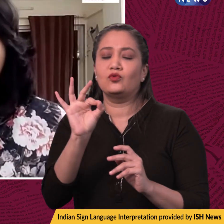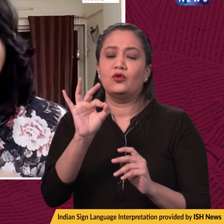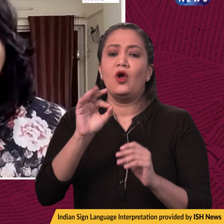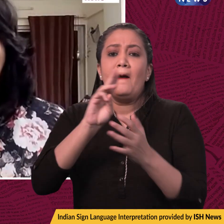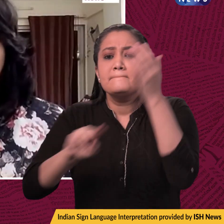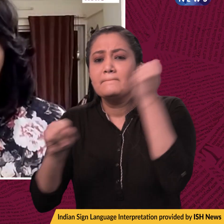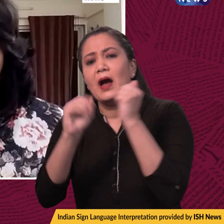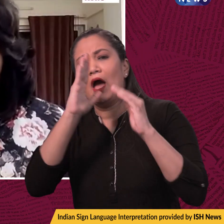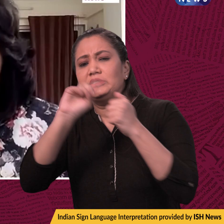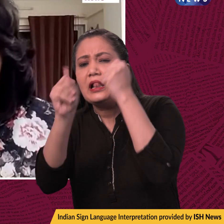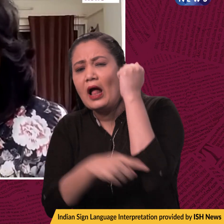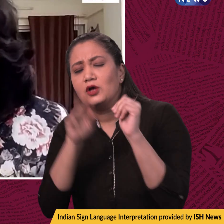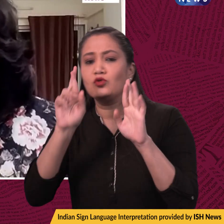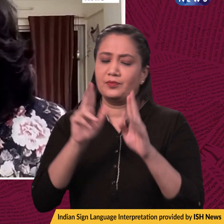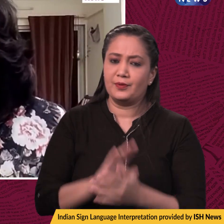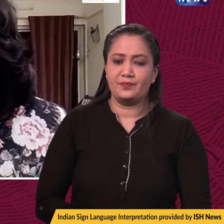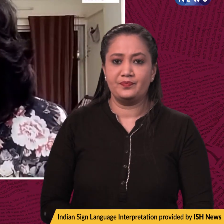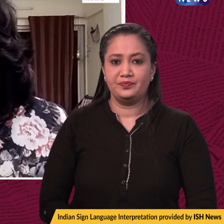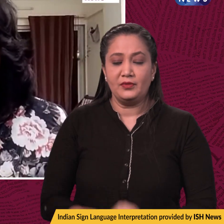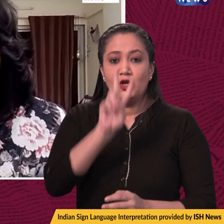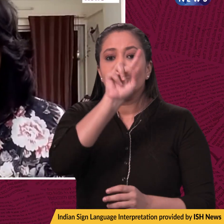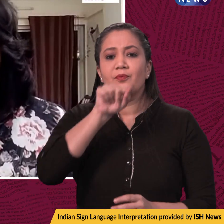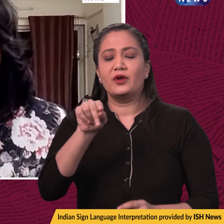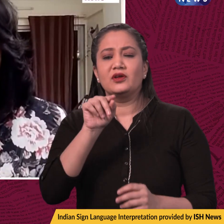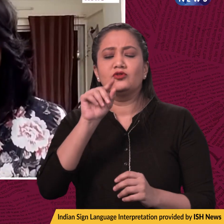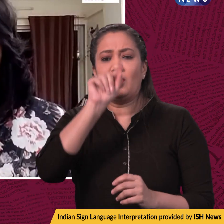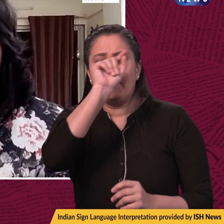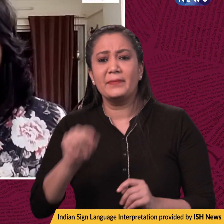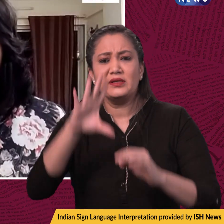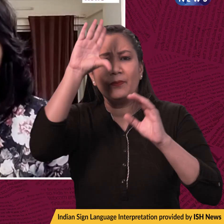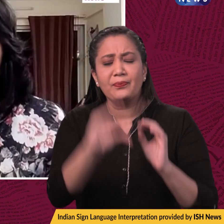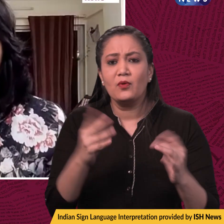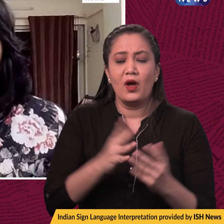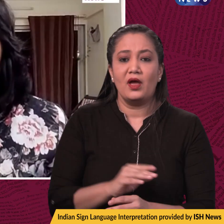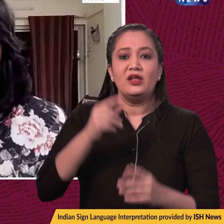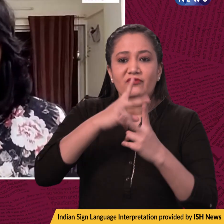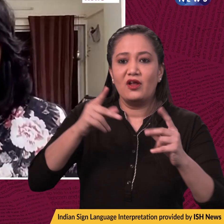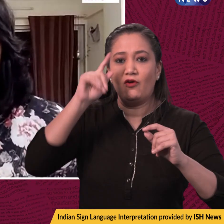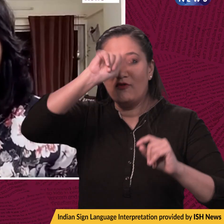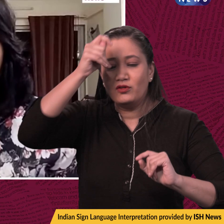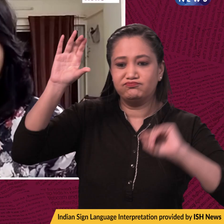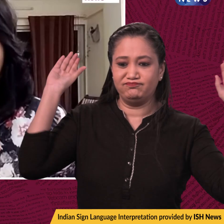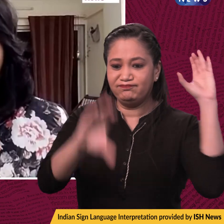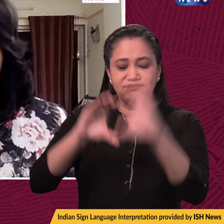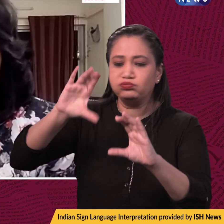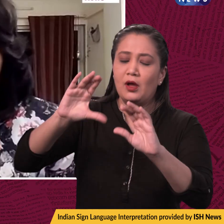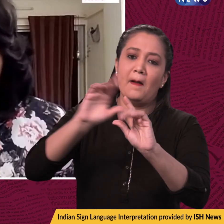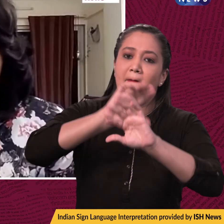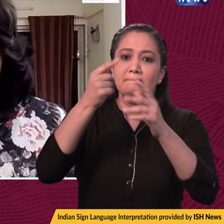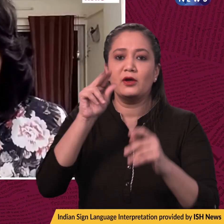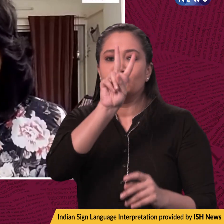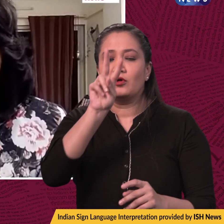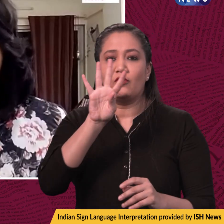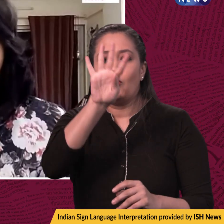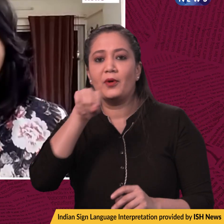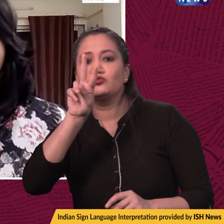76.50 by the end of March. Now, it has declined 2% in this quarter as global funds pulled $4.2 billion